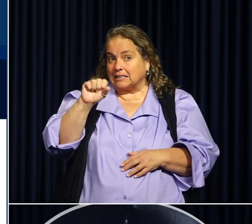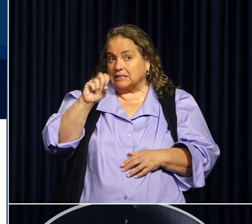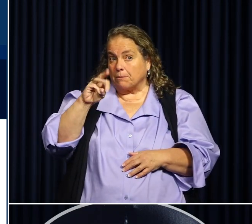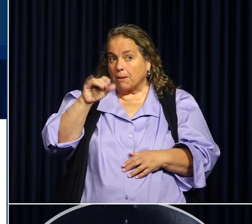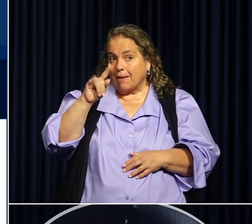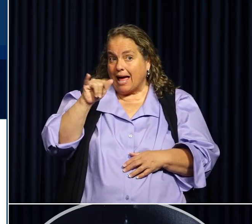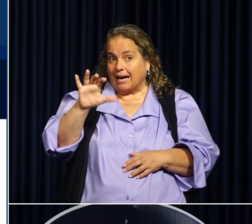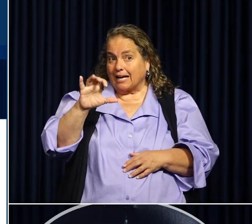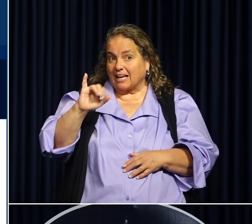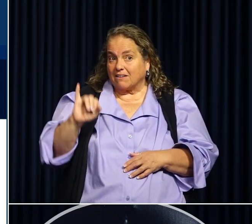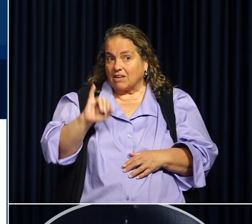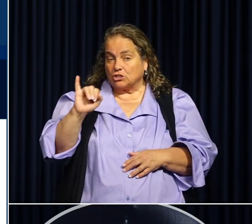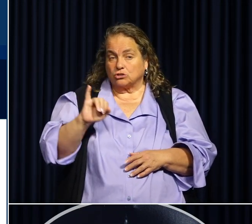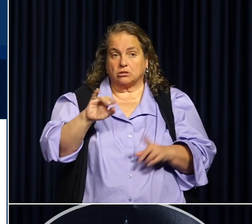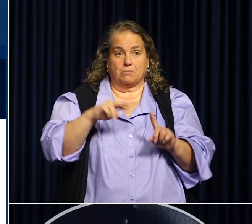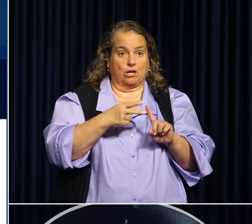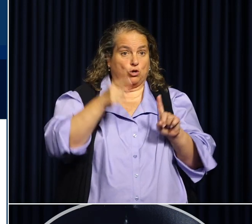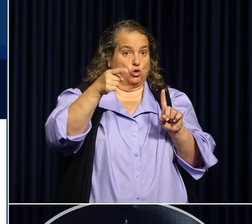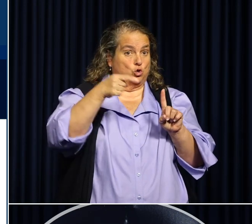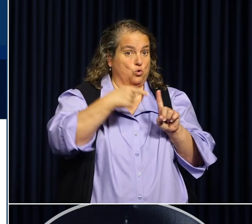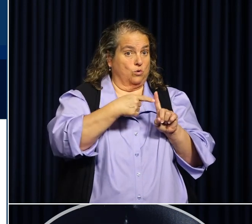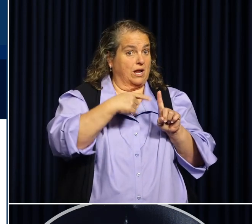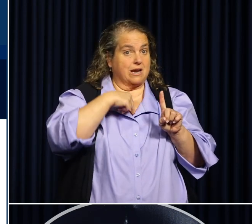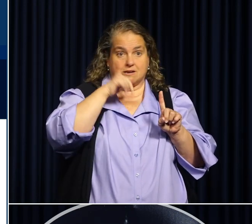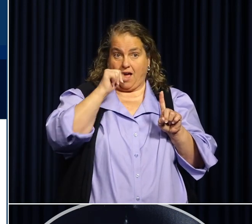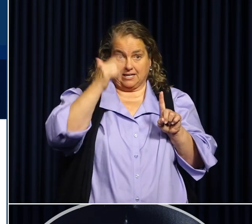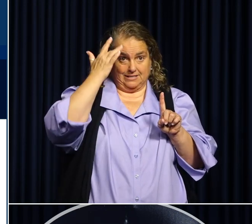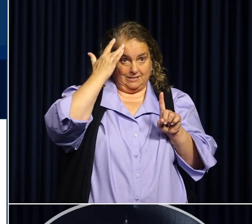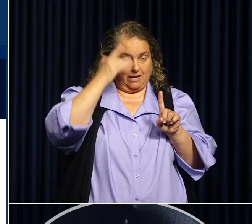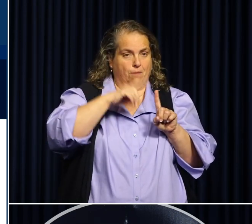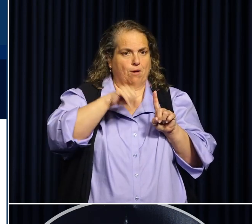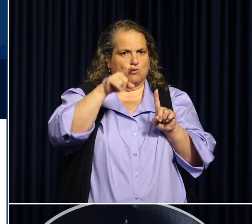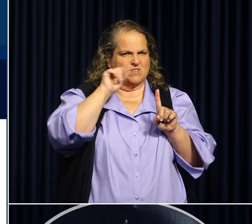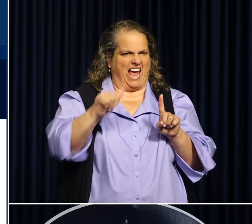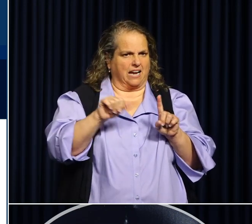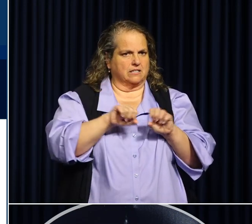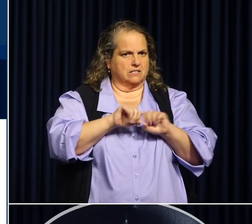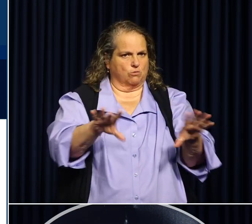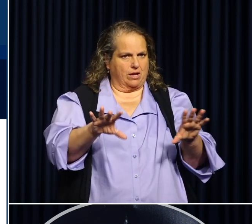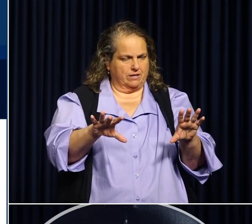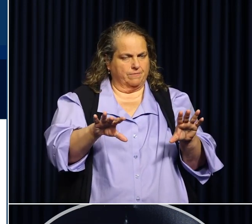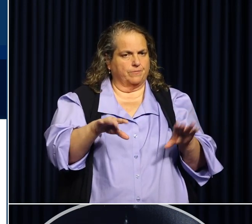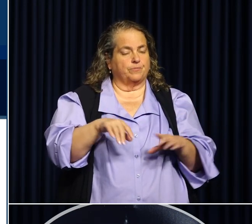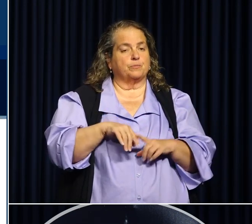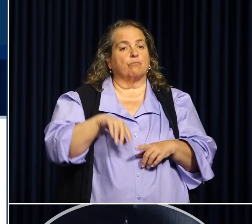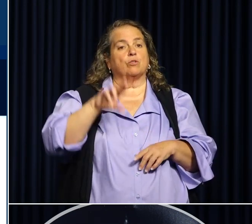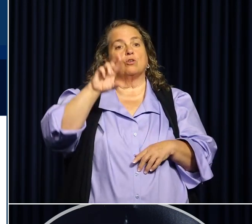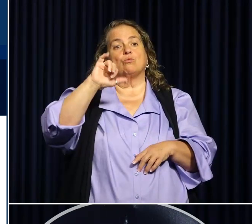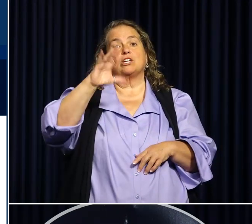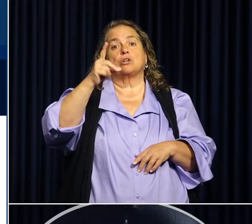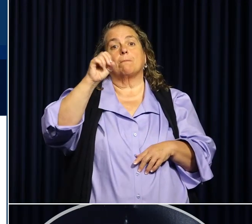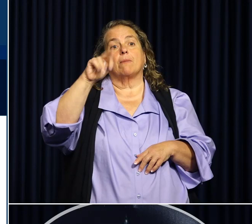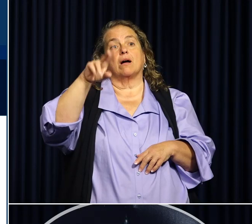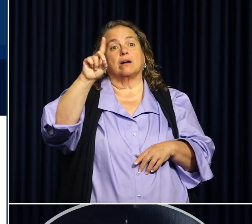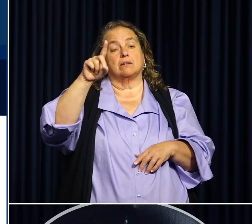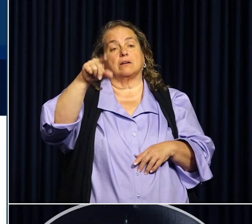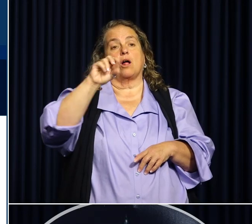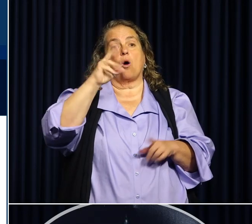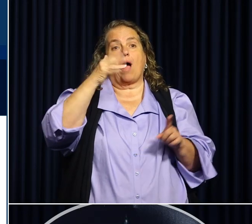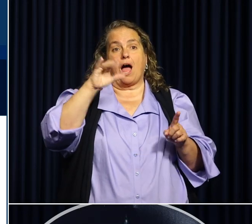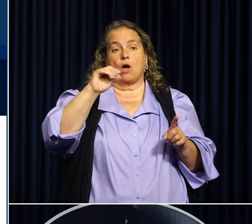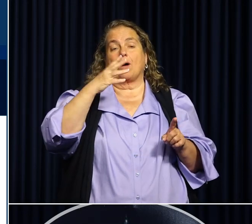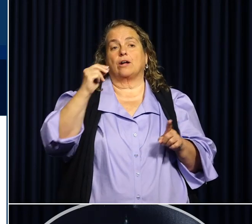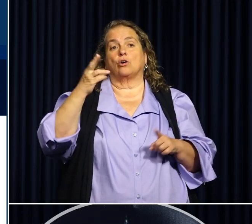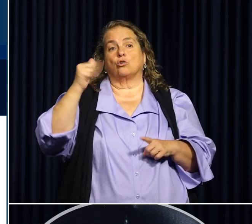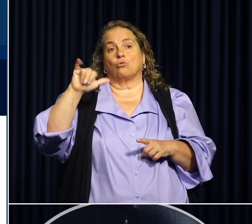that you're not going back to work and spreading it not knowing you are. In Richmond and in Ohio and in